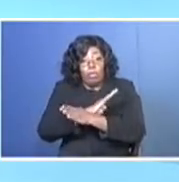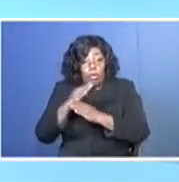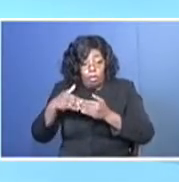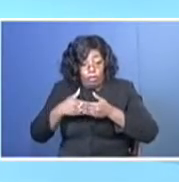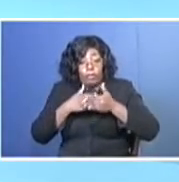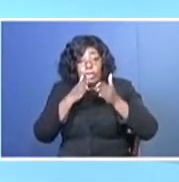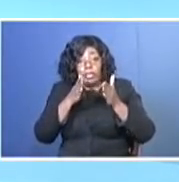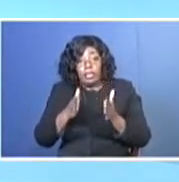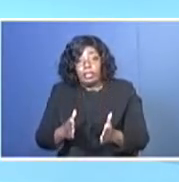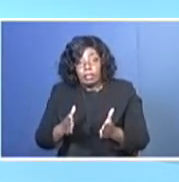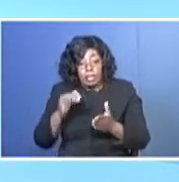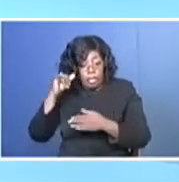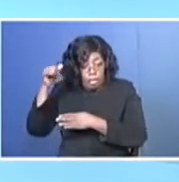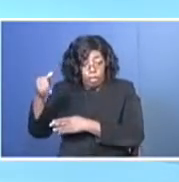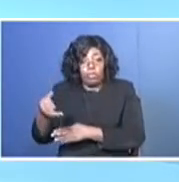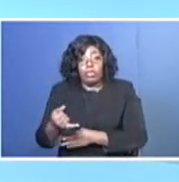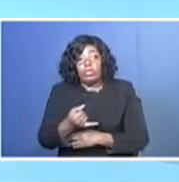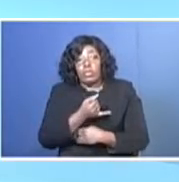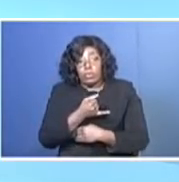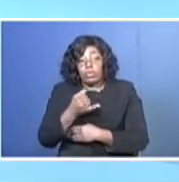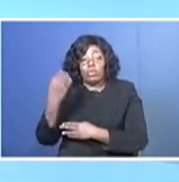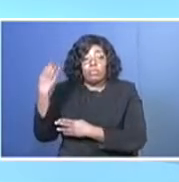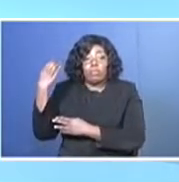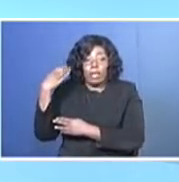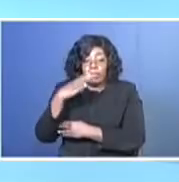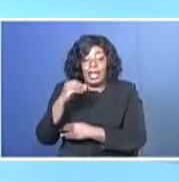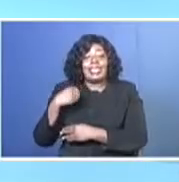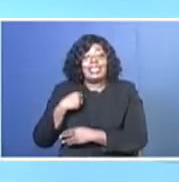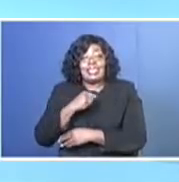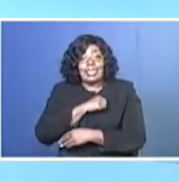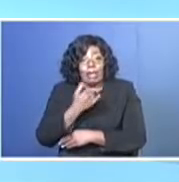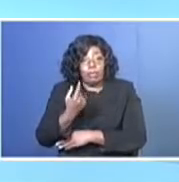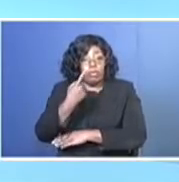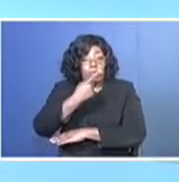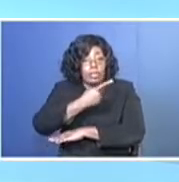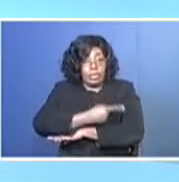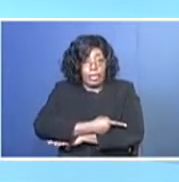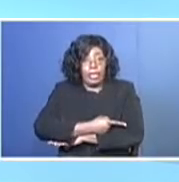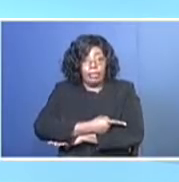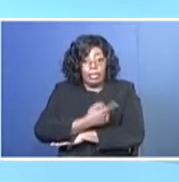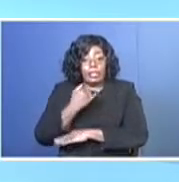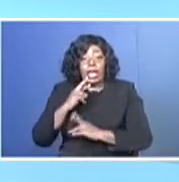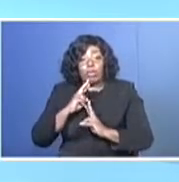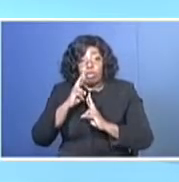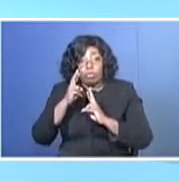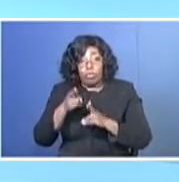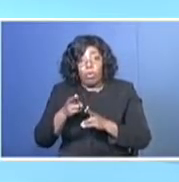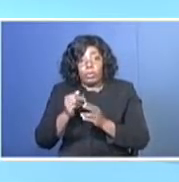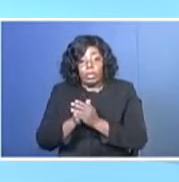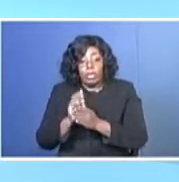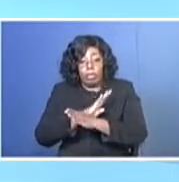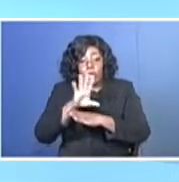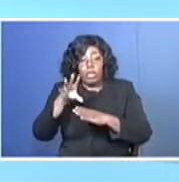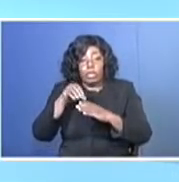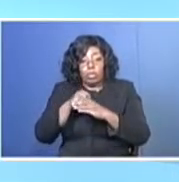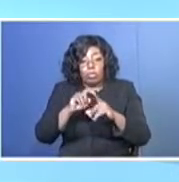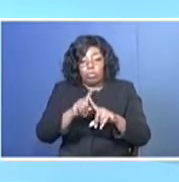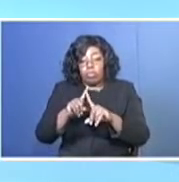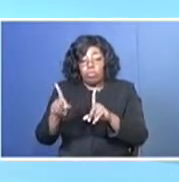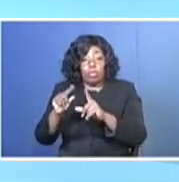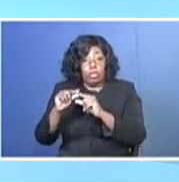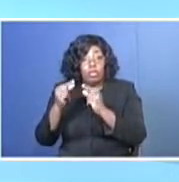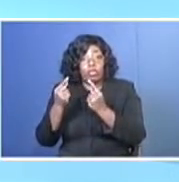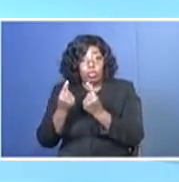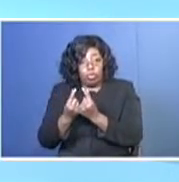directors officially introduced to management and staff today. As Fern Carey reports, the board includes a diverse group